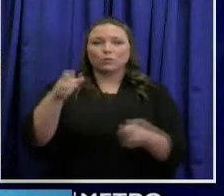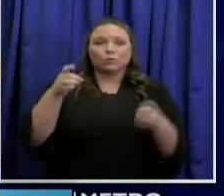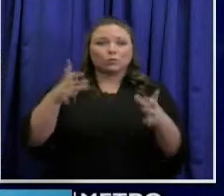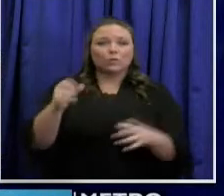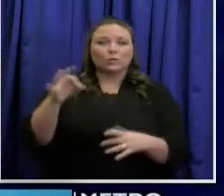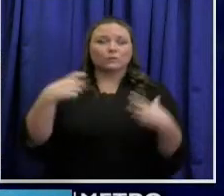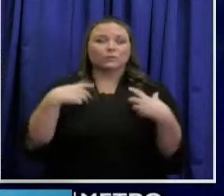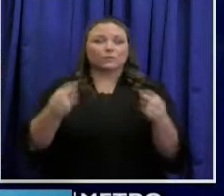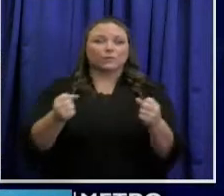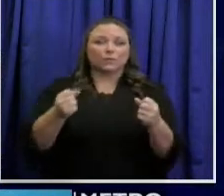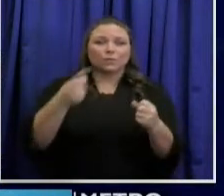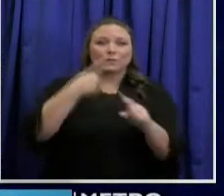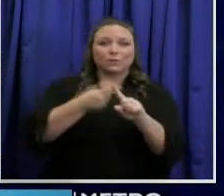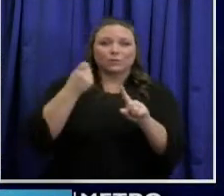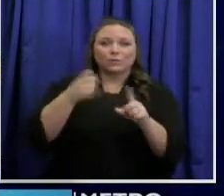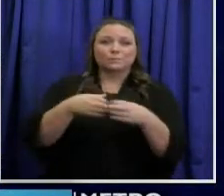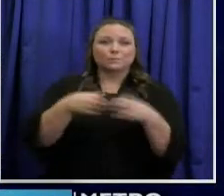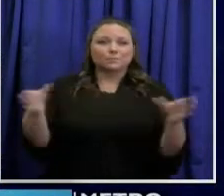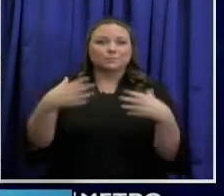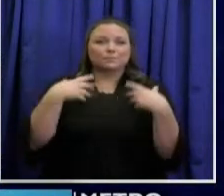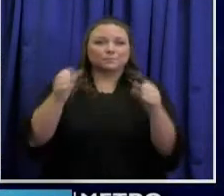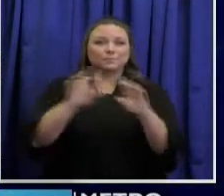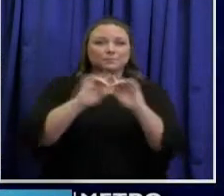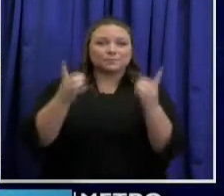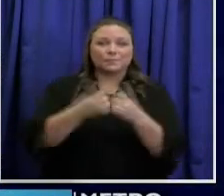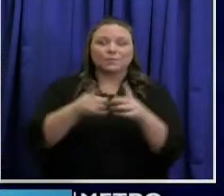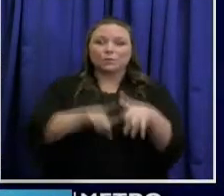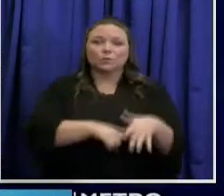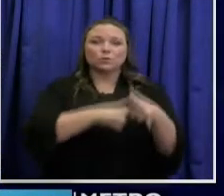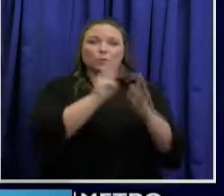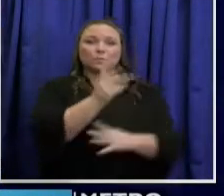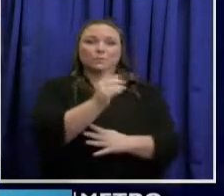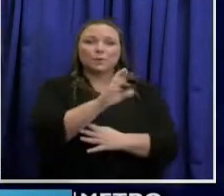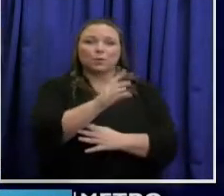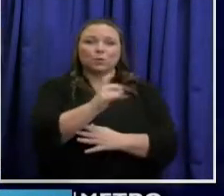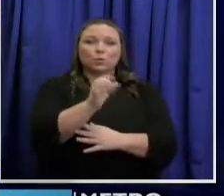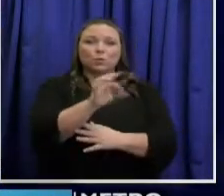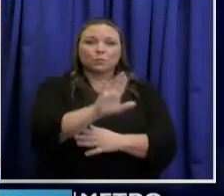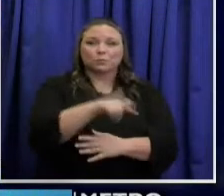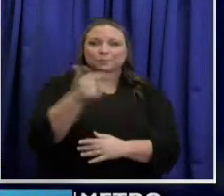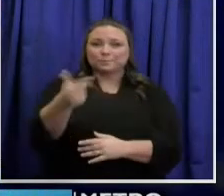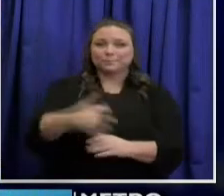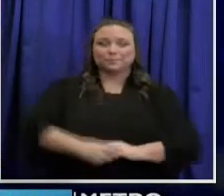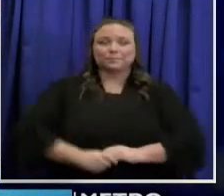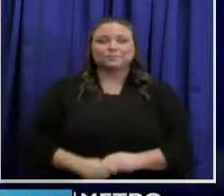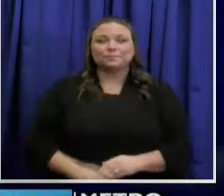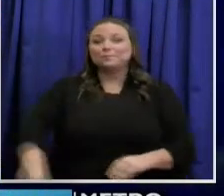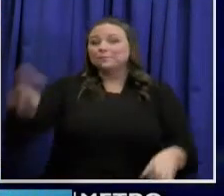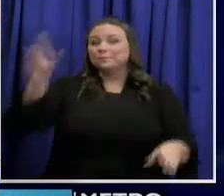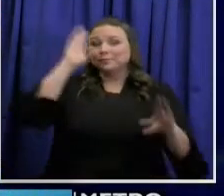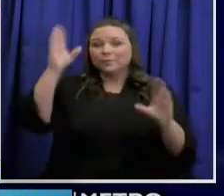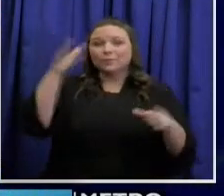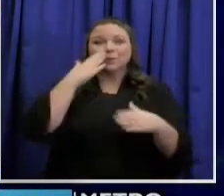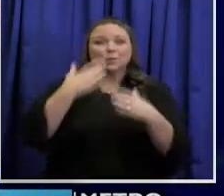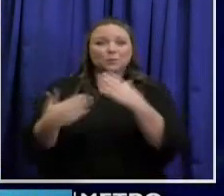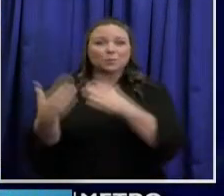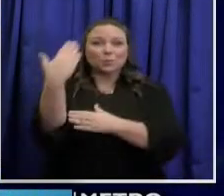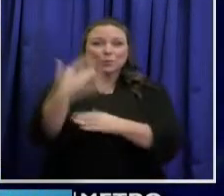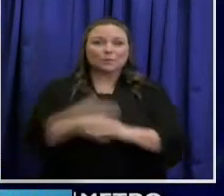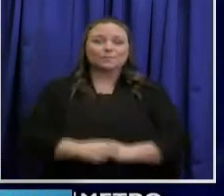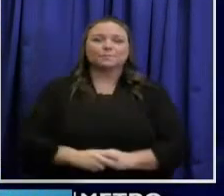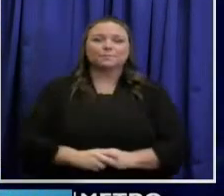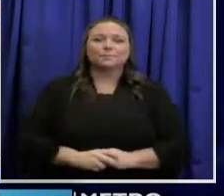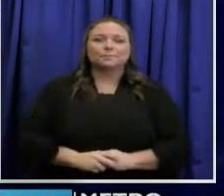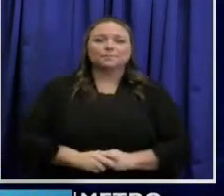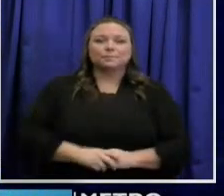of the Metro Public Health Department. We'll begin with Mayor Cooper. Good morning.